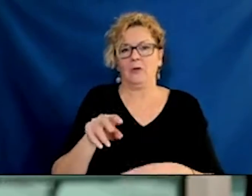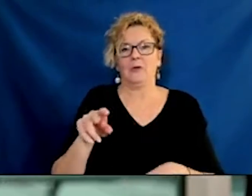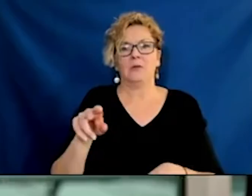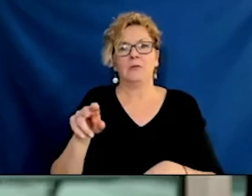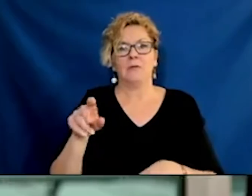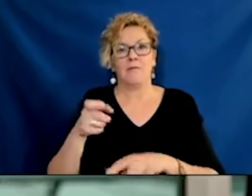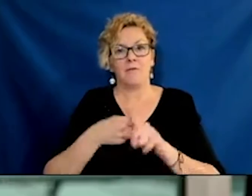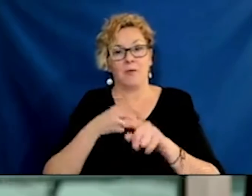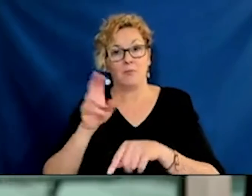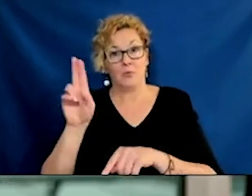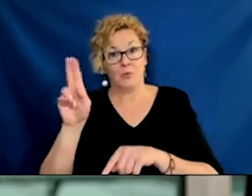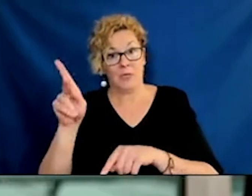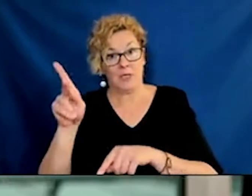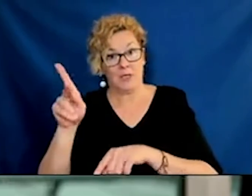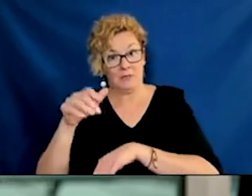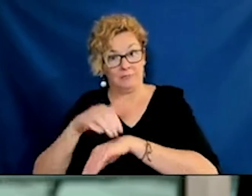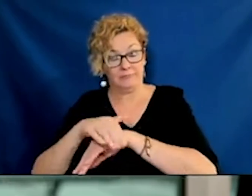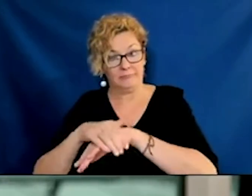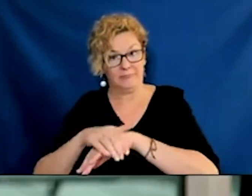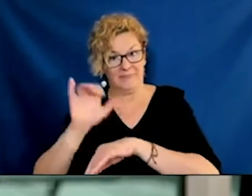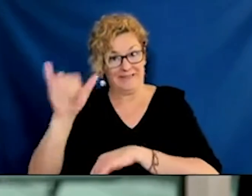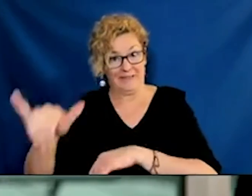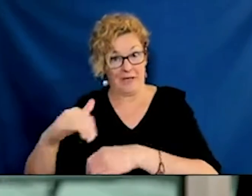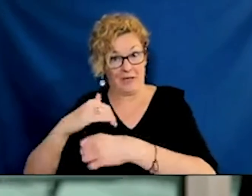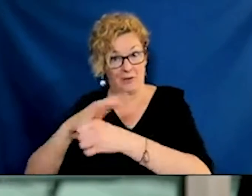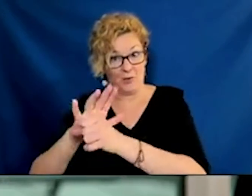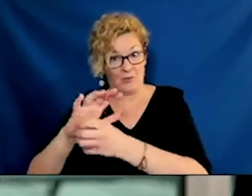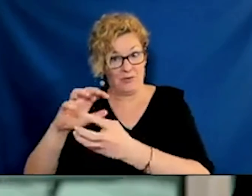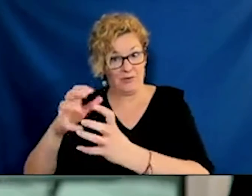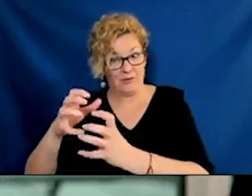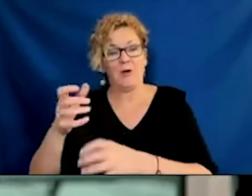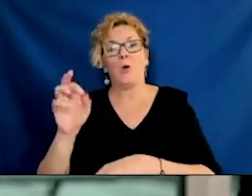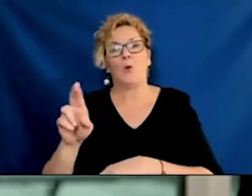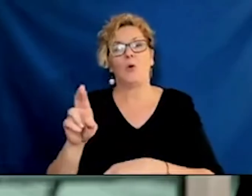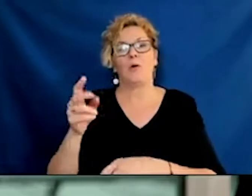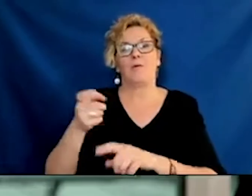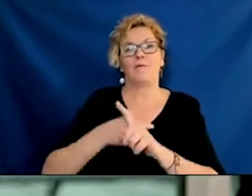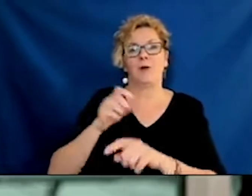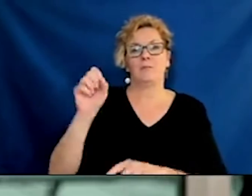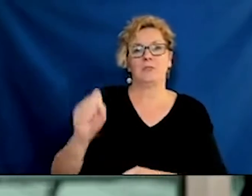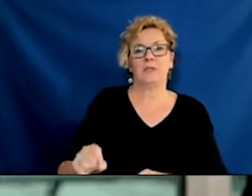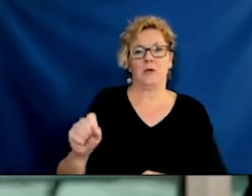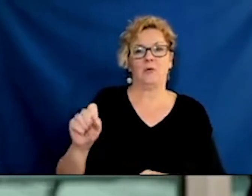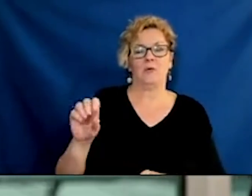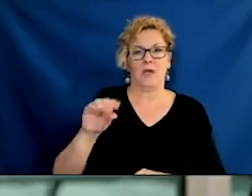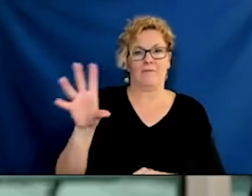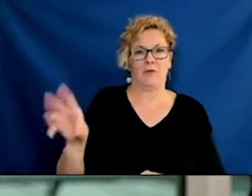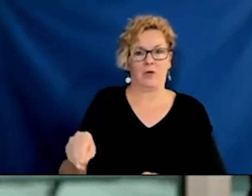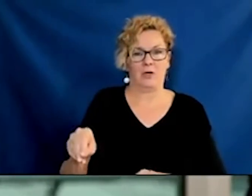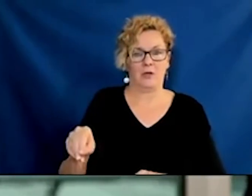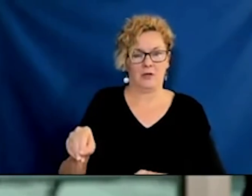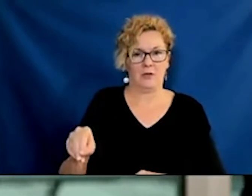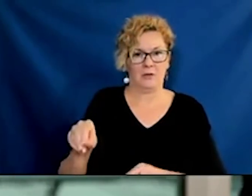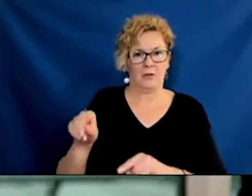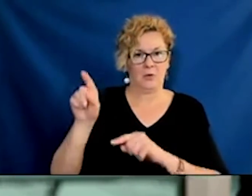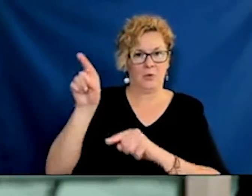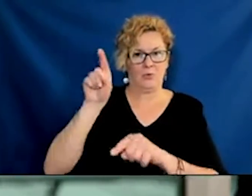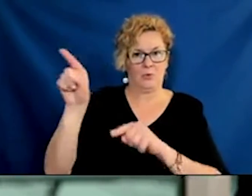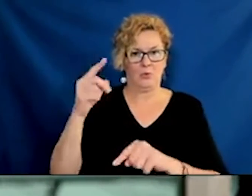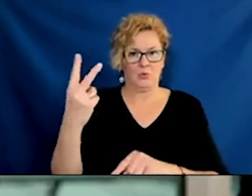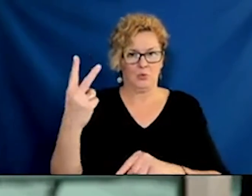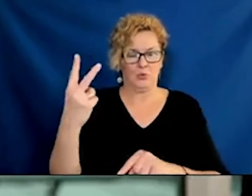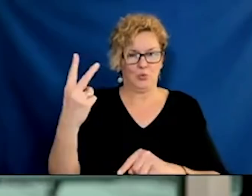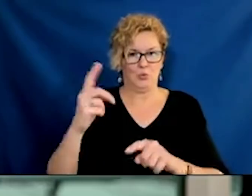the BC CDC doing the whole genome sequencing and developing some techniques that we can rapidly screen